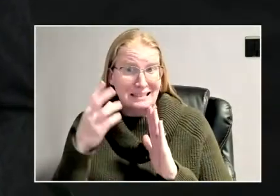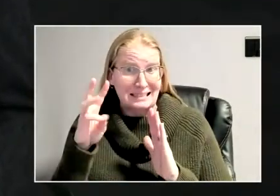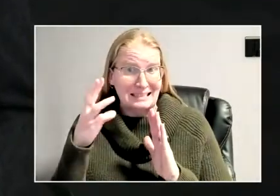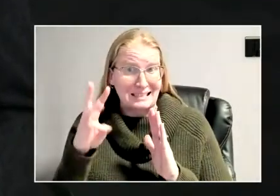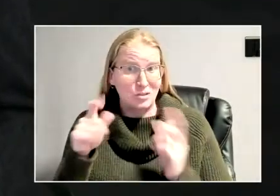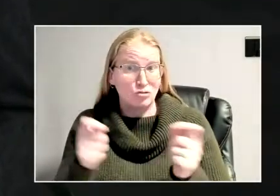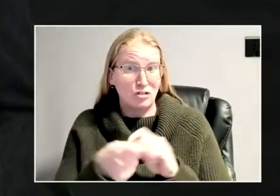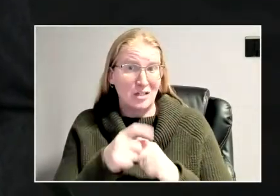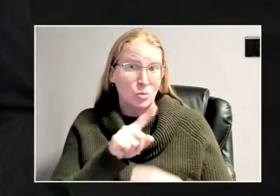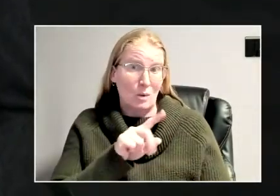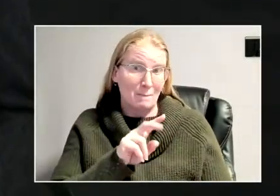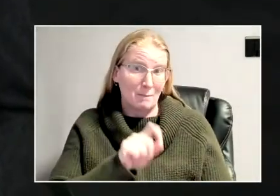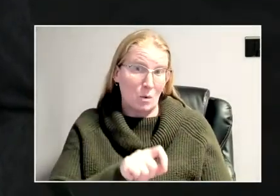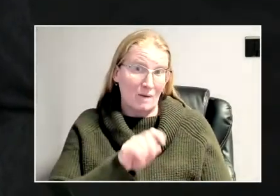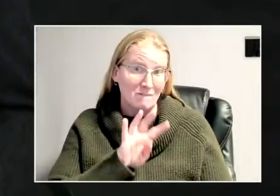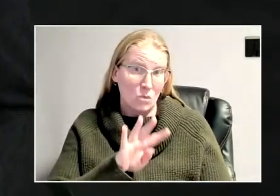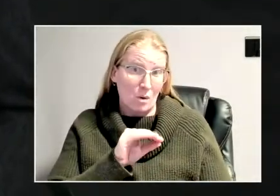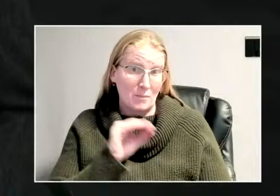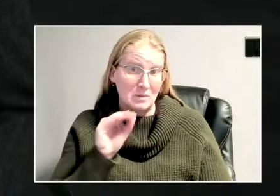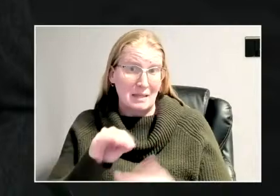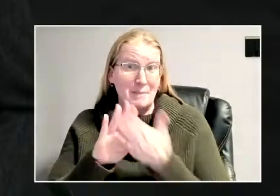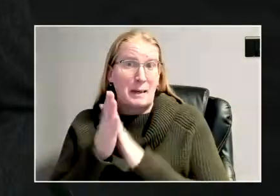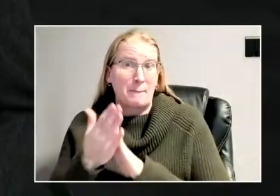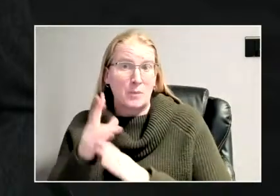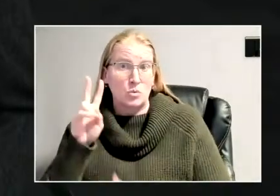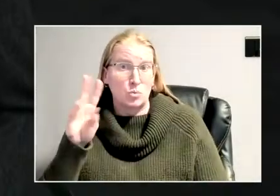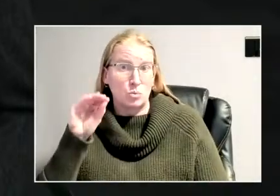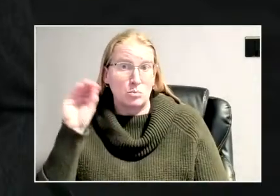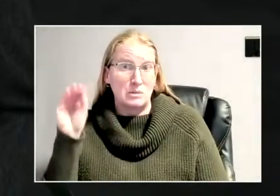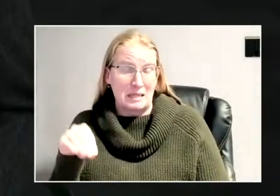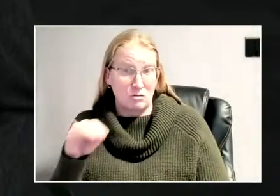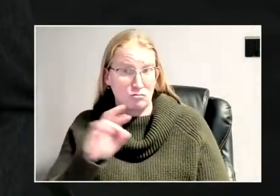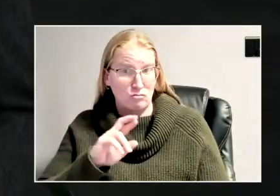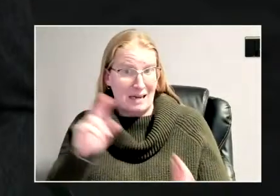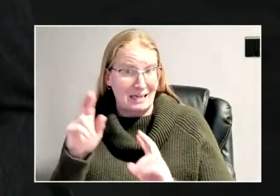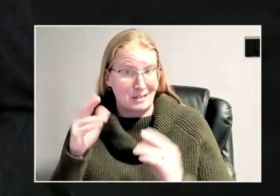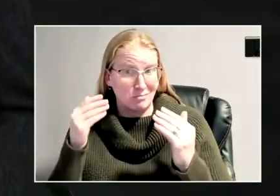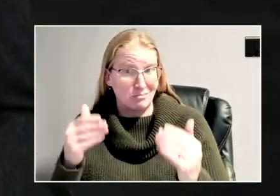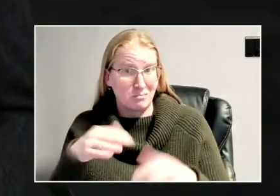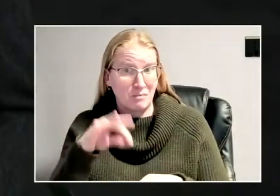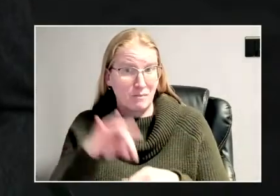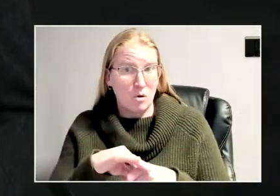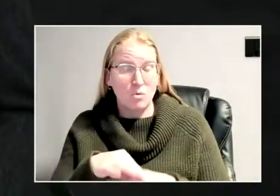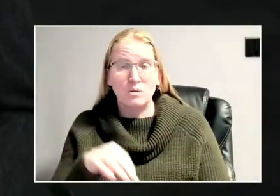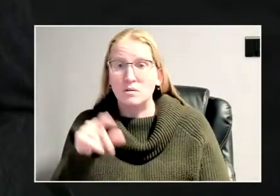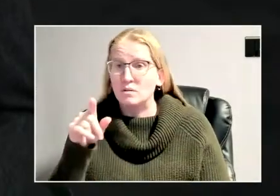2% are you ready for that question Mr agavi